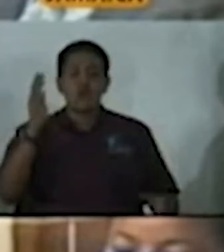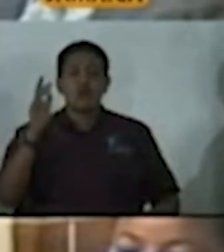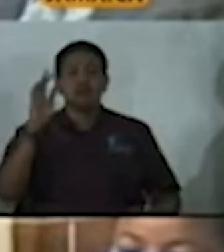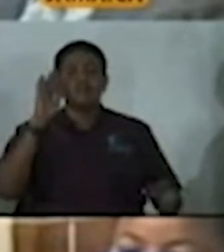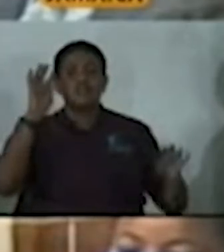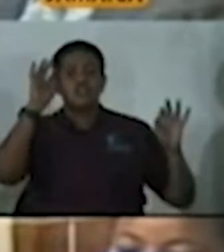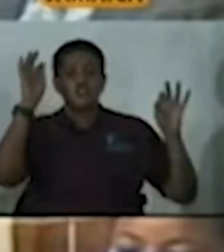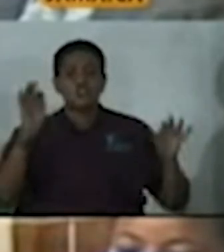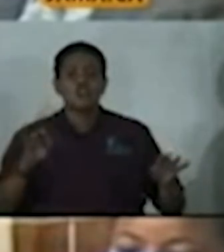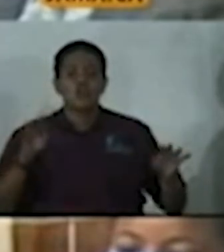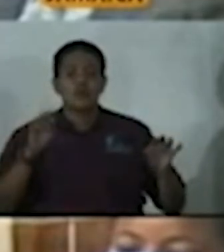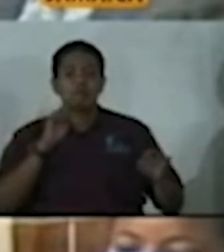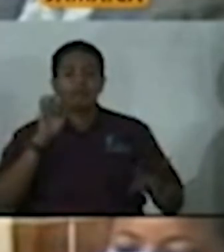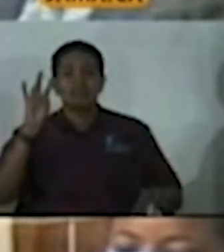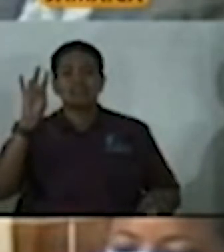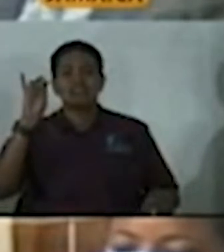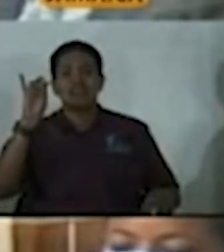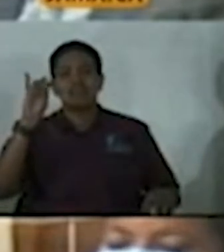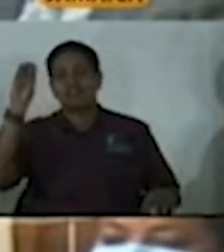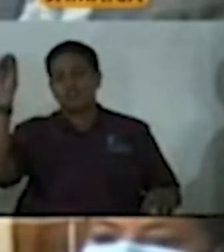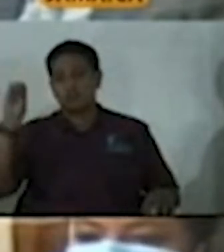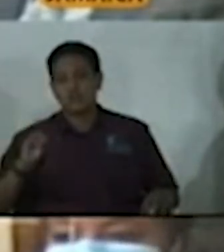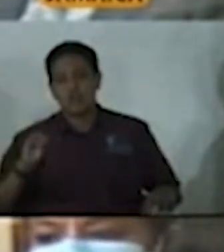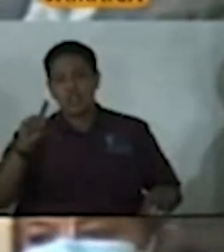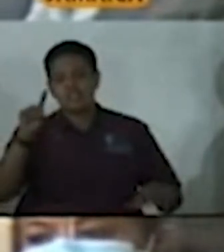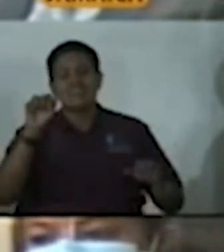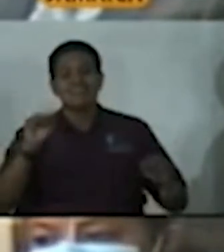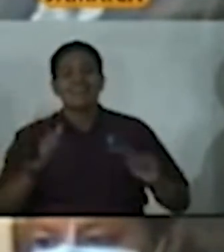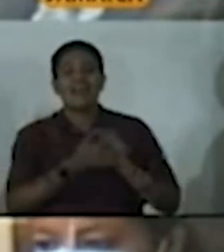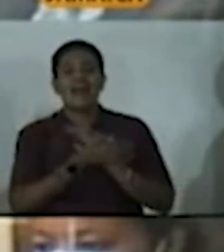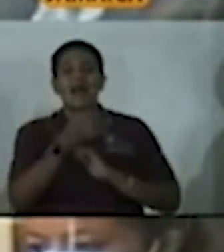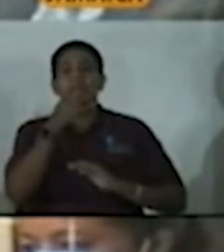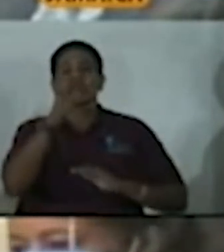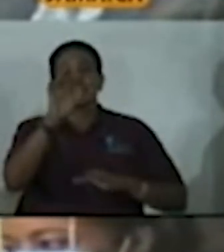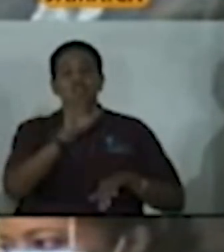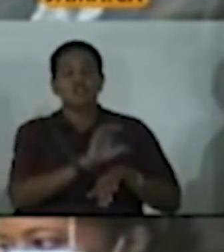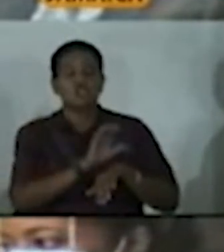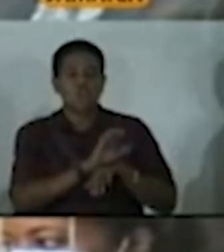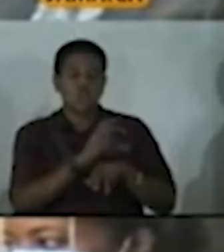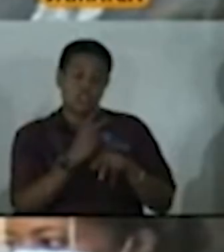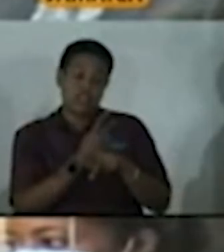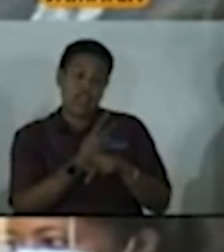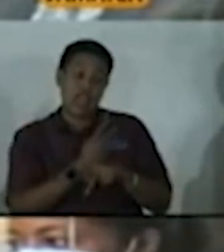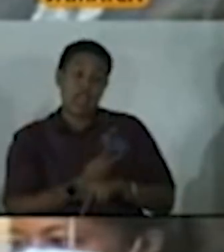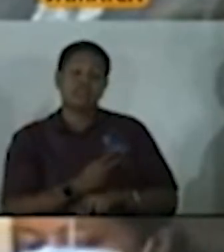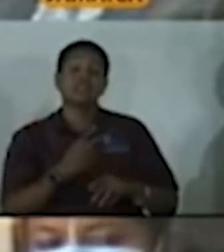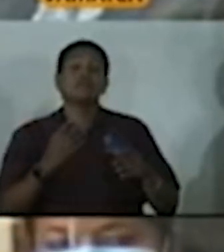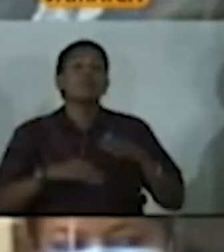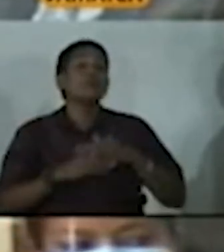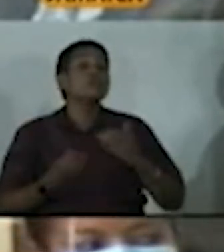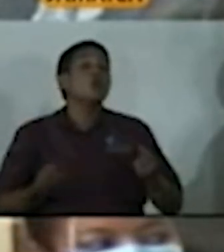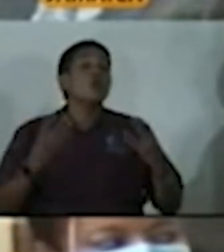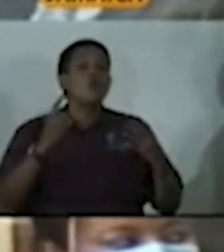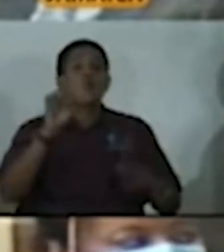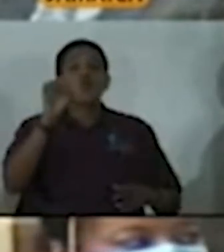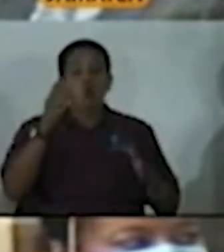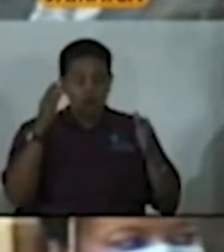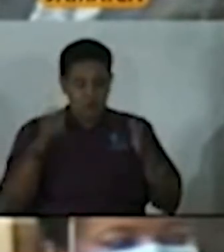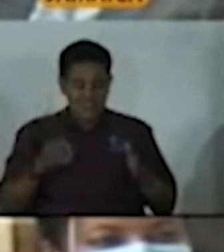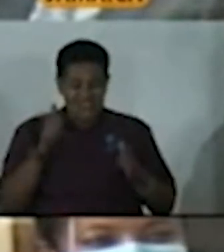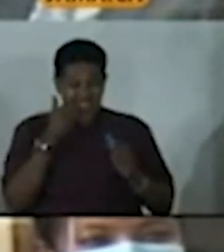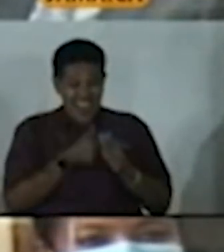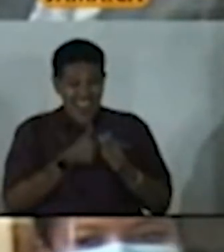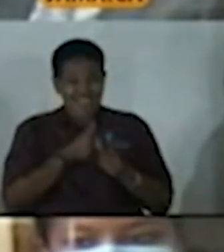be determined as 70% of the capacity, which is calculated based on one person